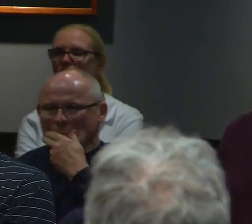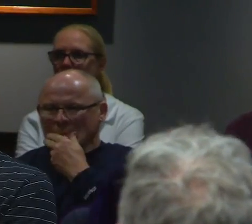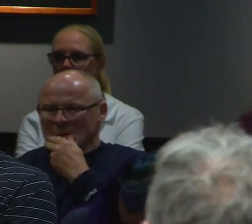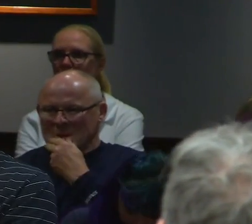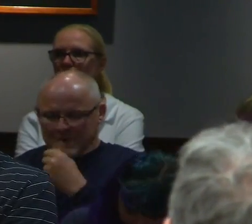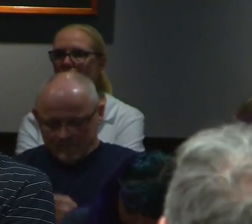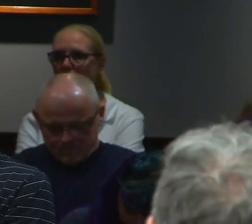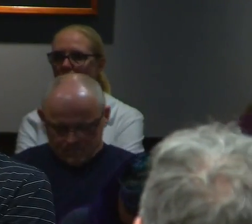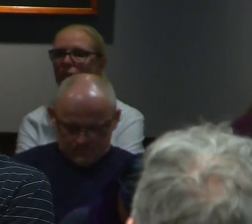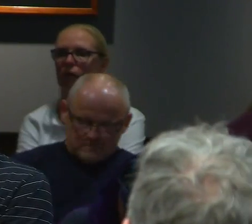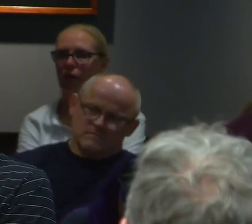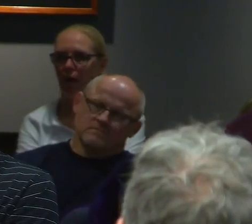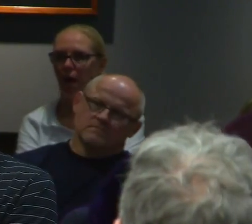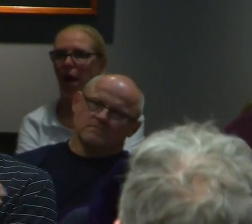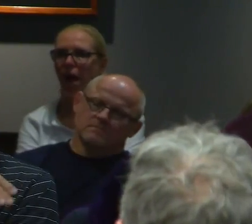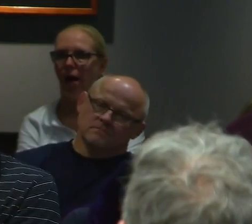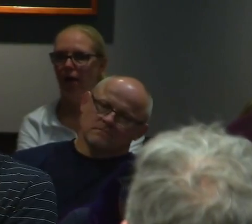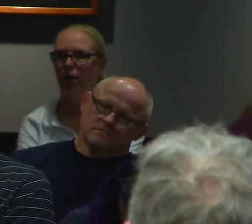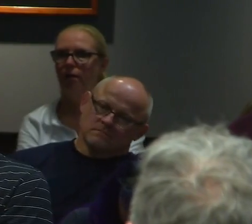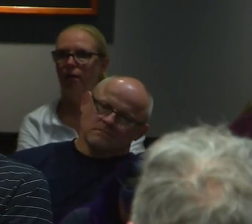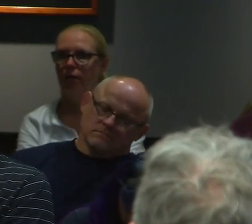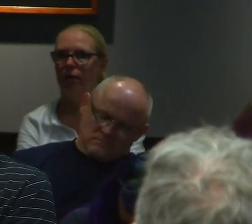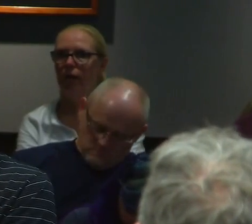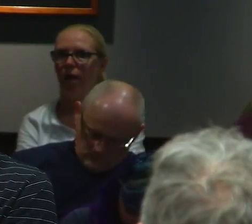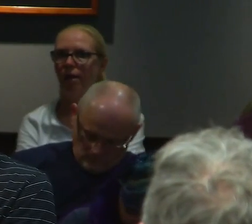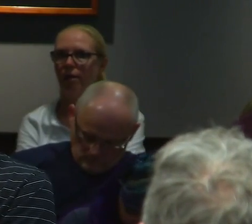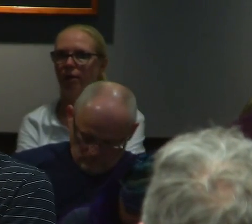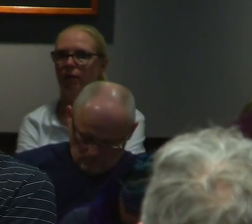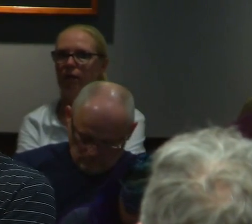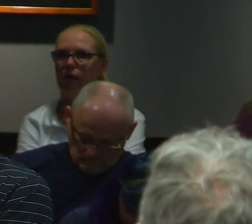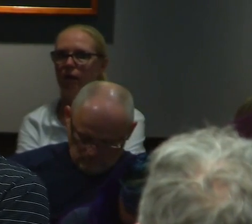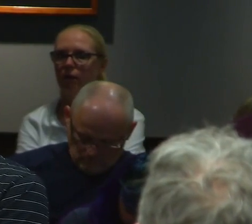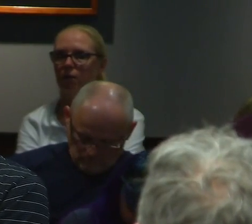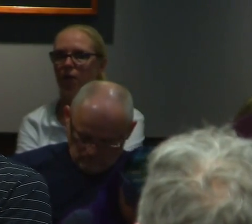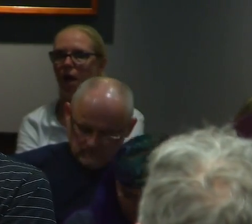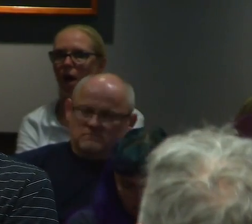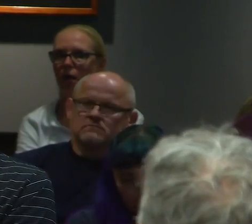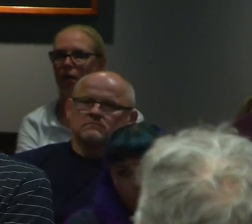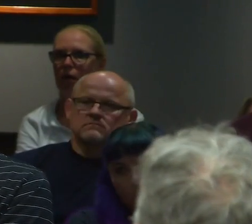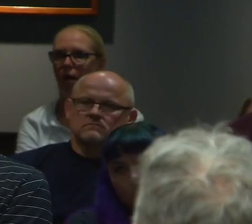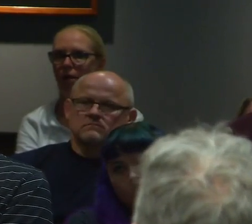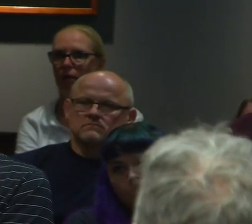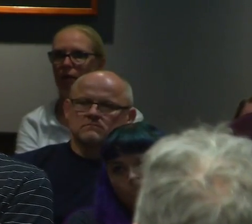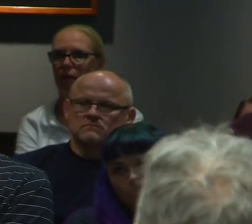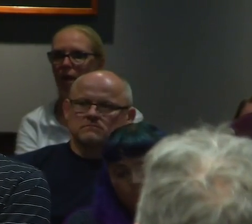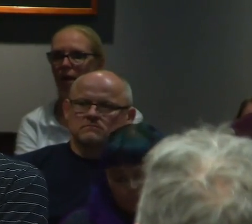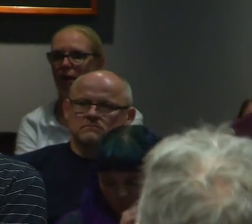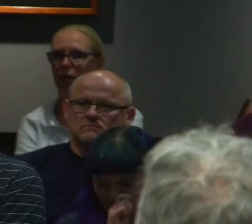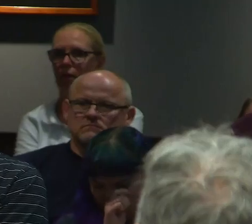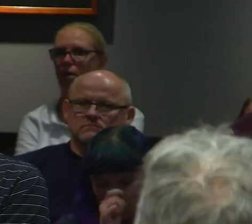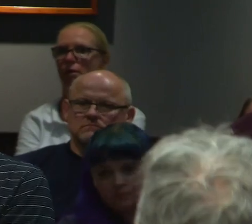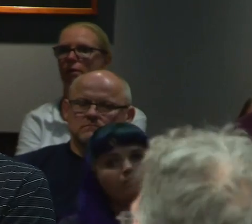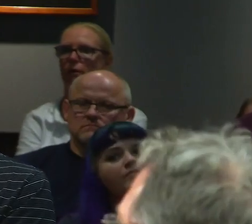up. Something clogged up the arch bridge. Down Main Street, the water went. And then this storm, Frank's car got stuck going through the arch